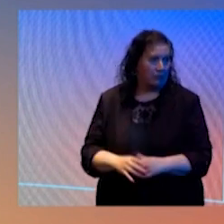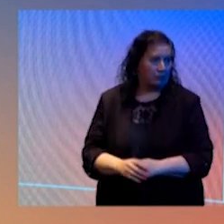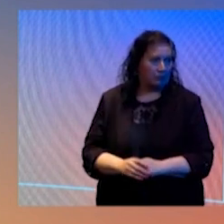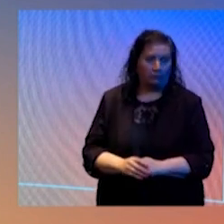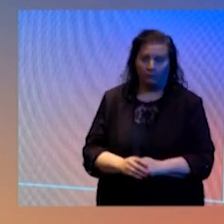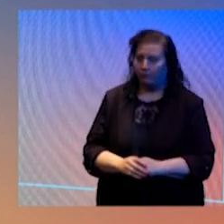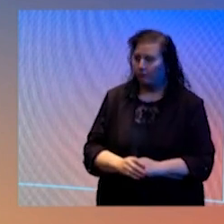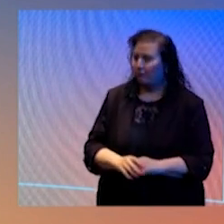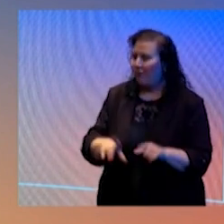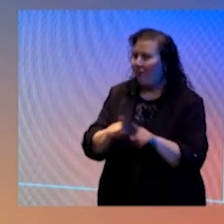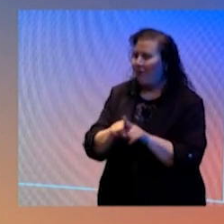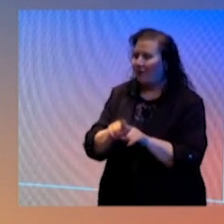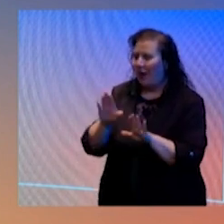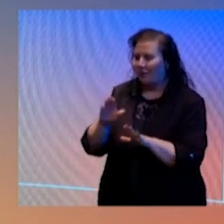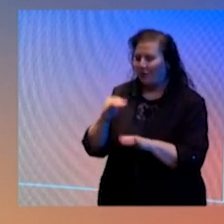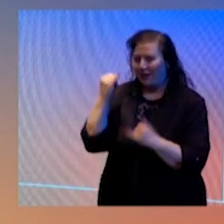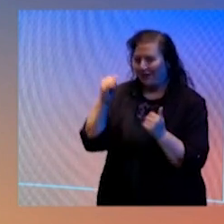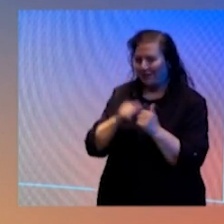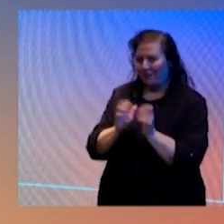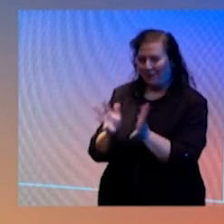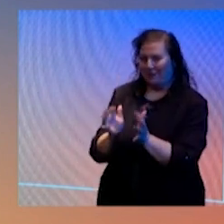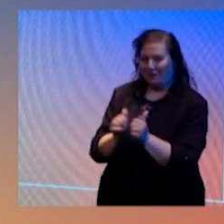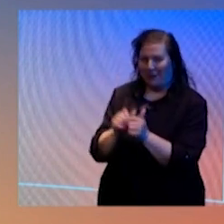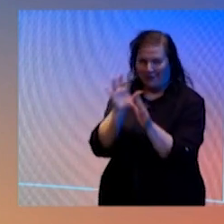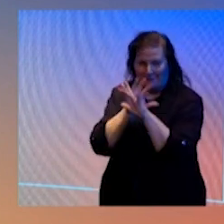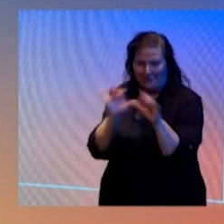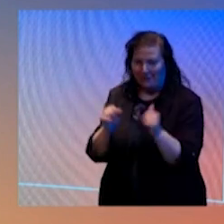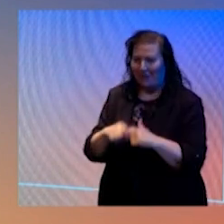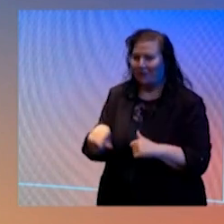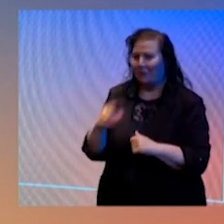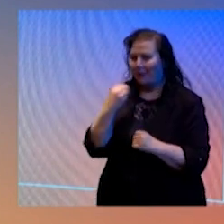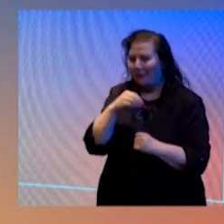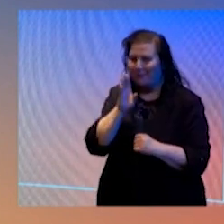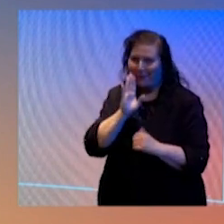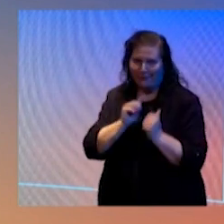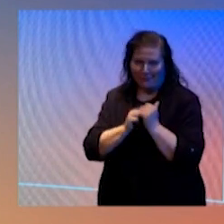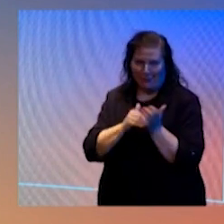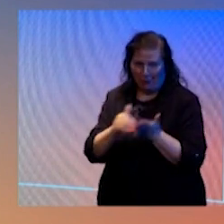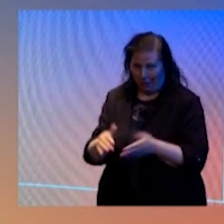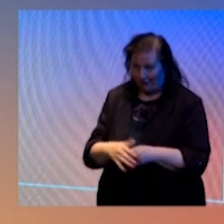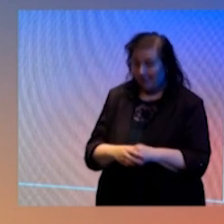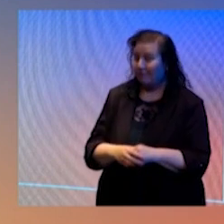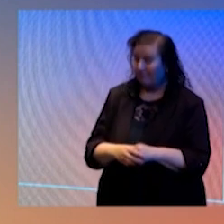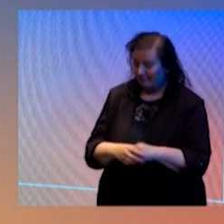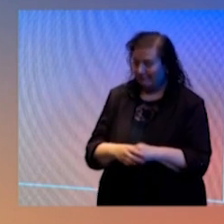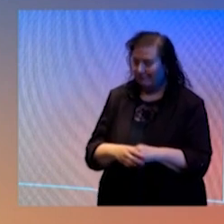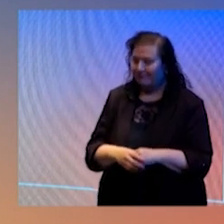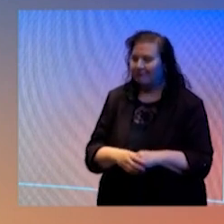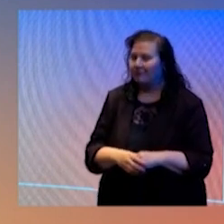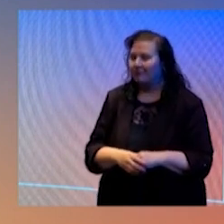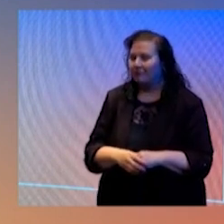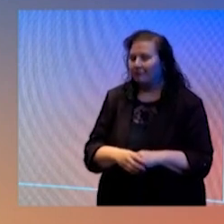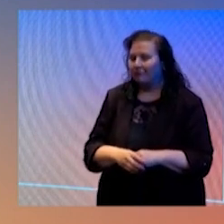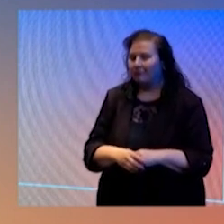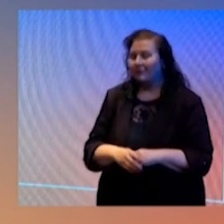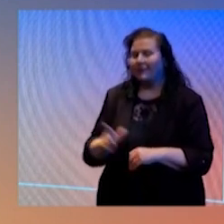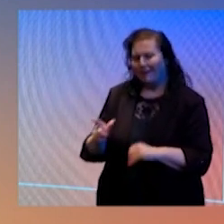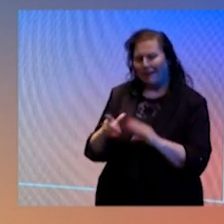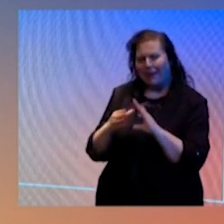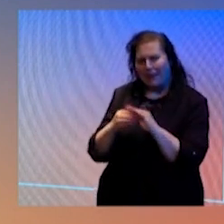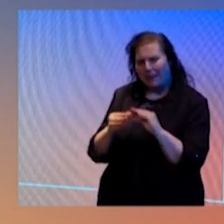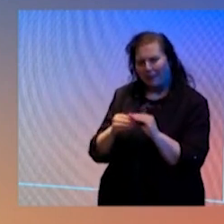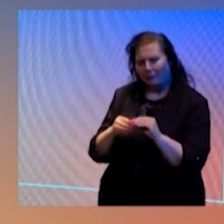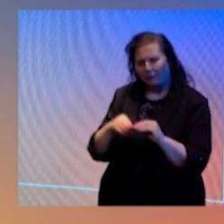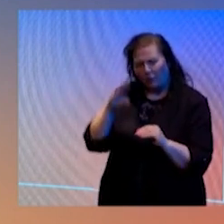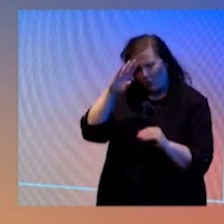also, I had a great idea over breakfast with our chancellor. We have a lot of breakfast together. He said, You know